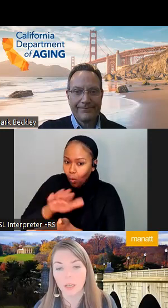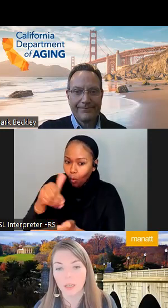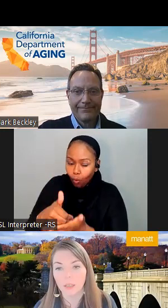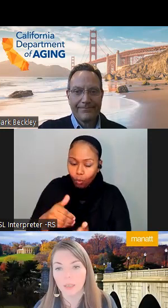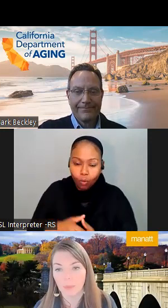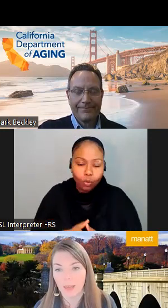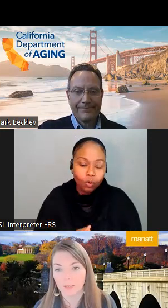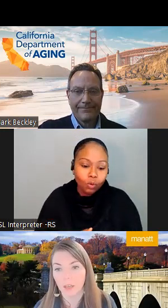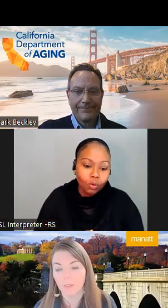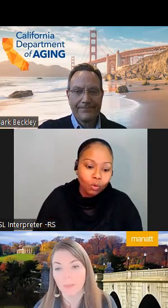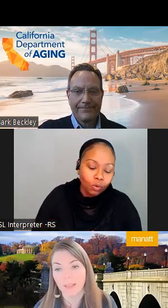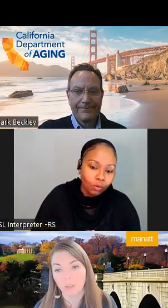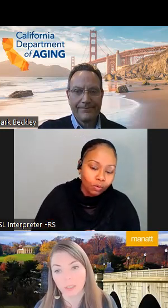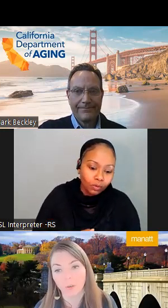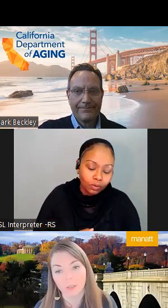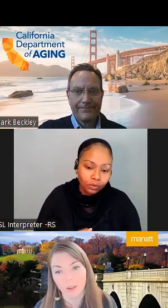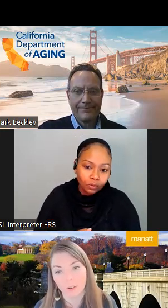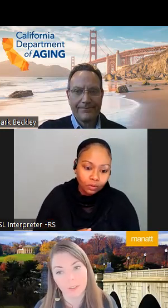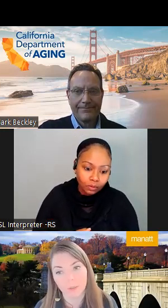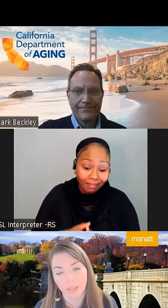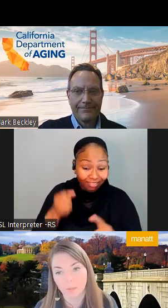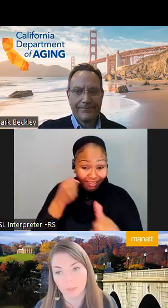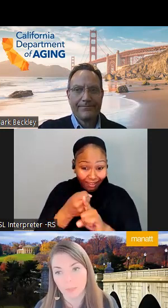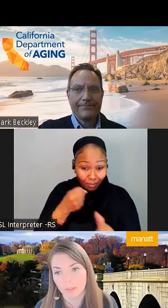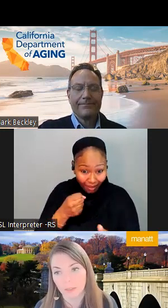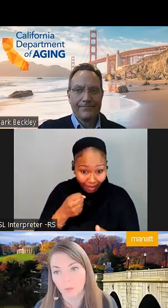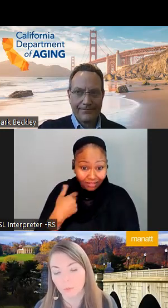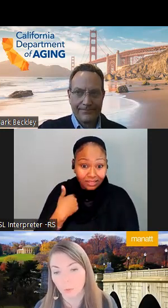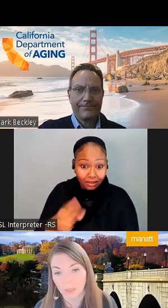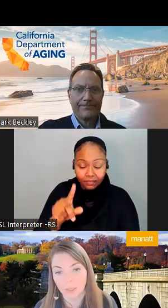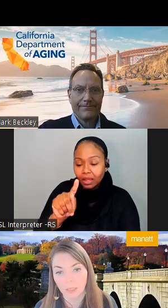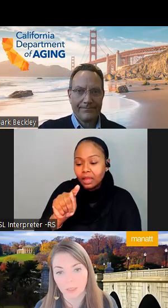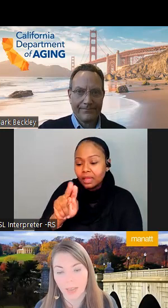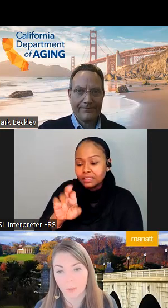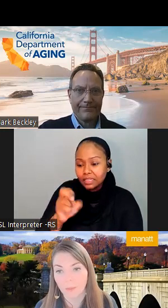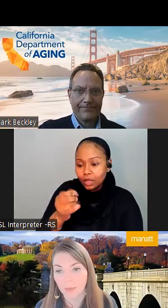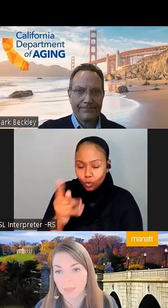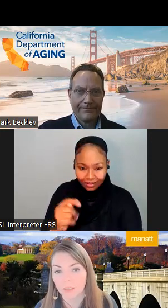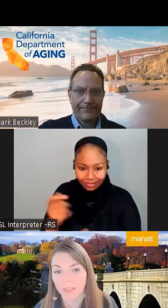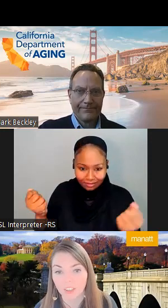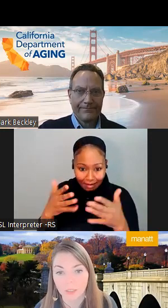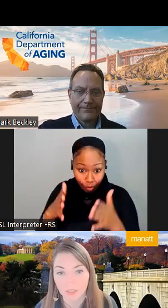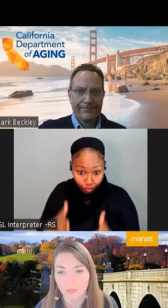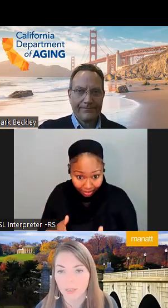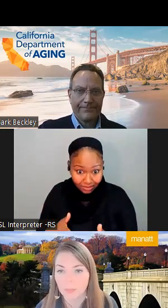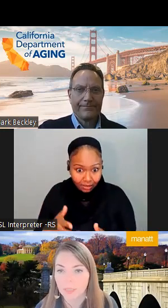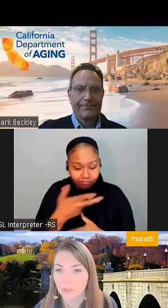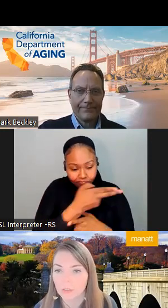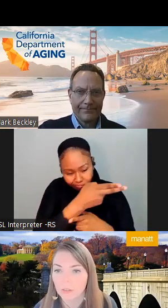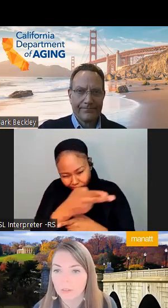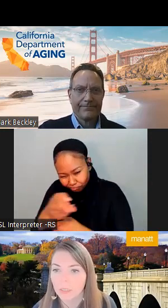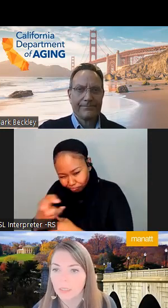the impact of a mass shooting or a terrorism event, be it domestic or foreign, and how that might be considered in